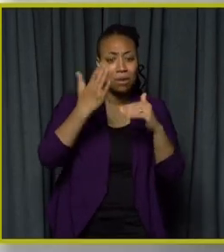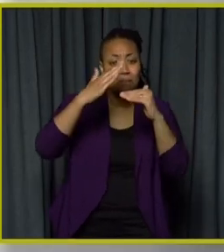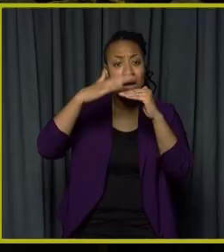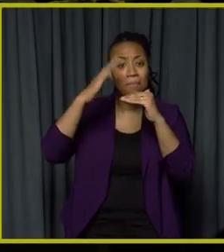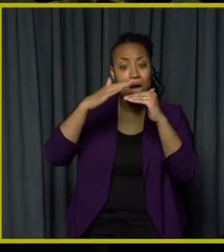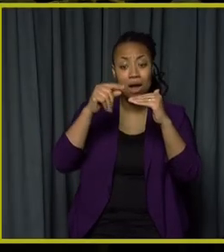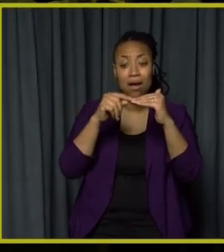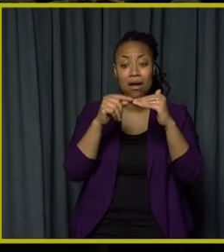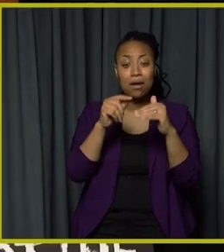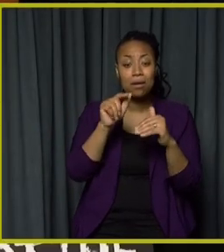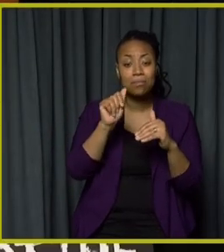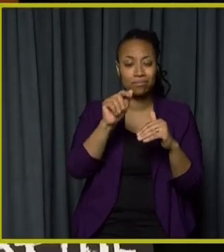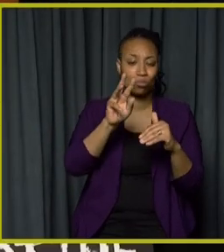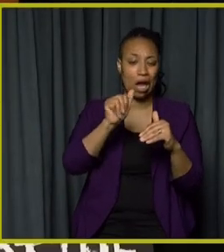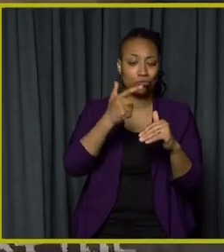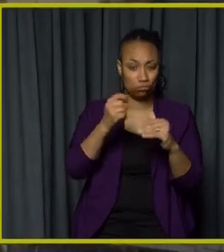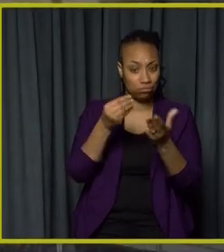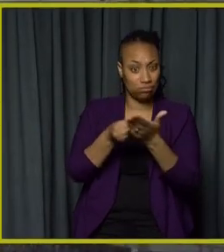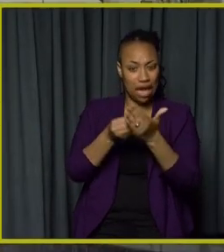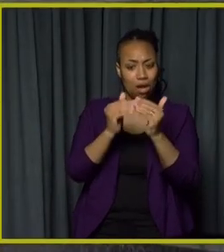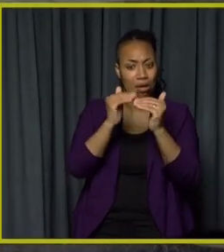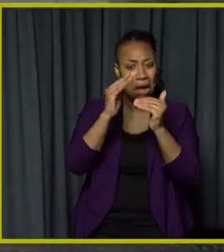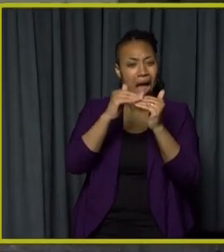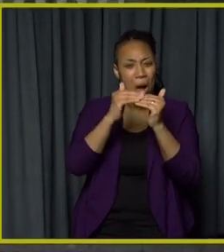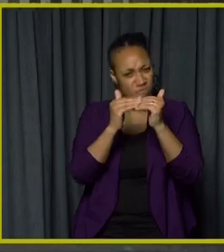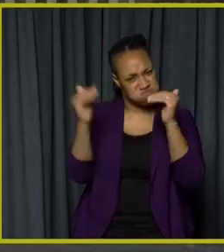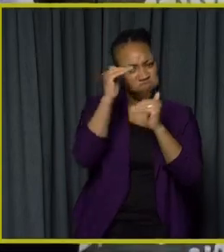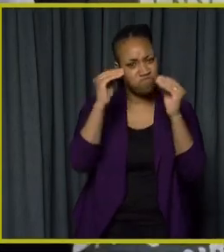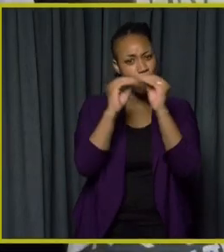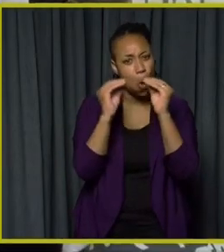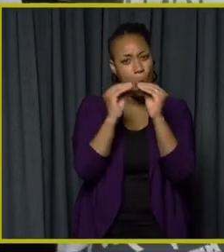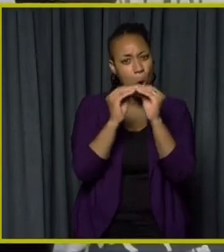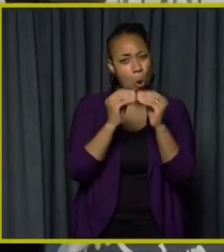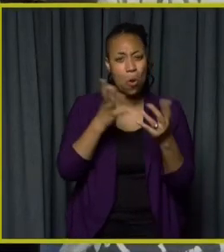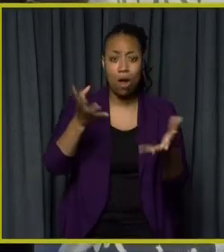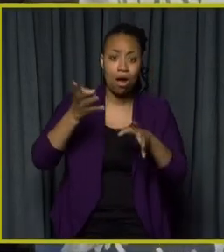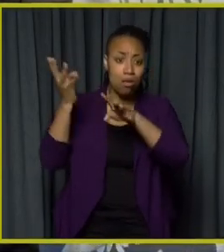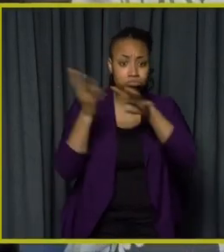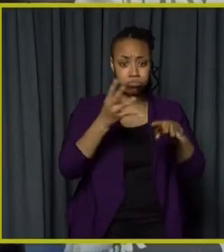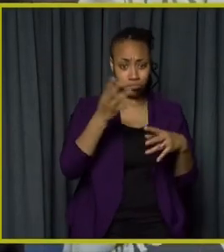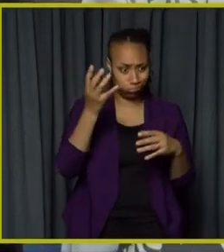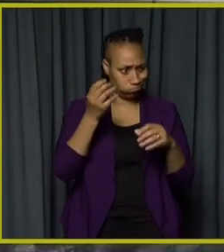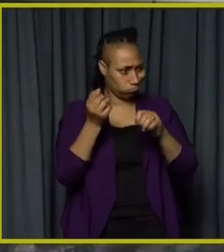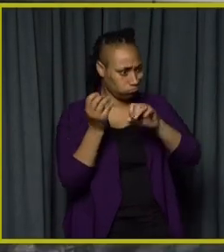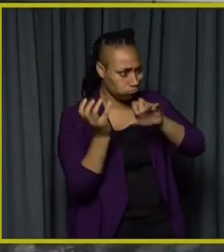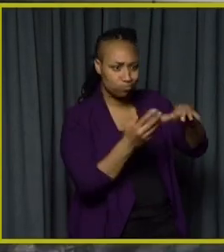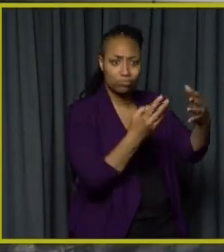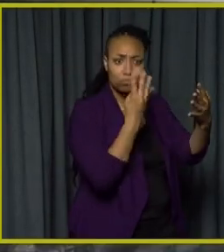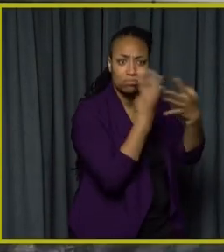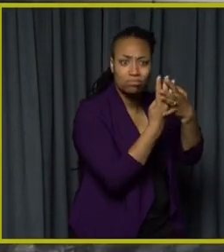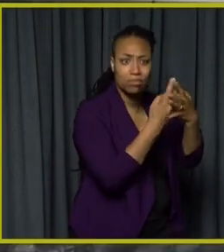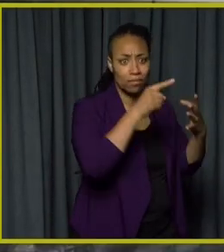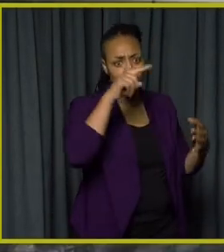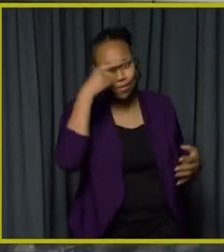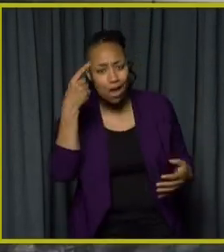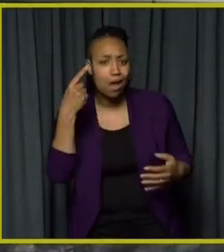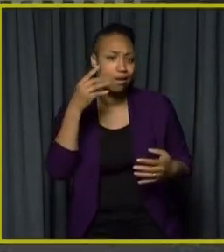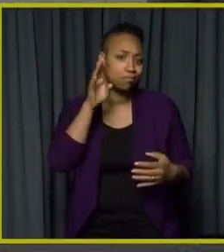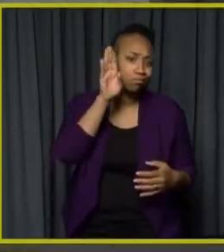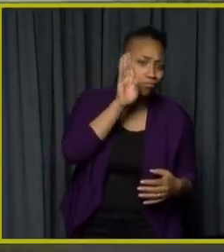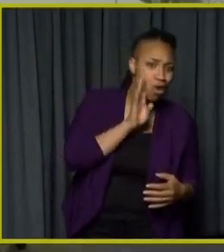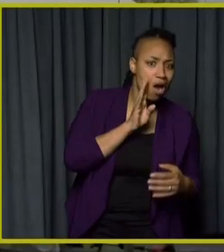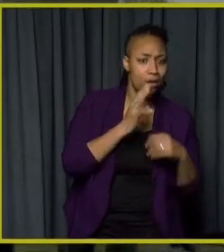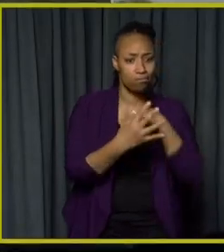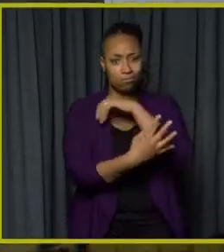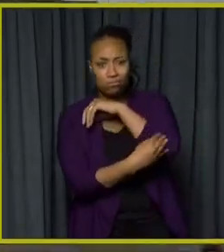wage. We demand an end to mass incarceration and the continuing inequalities of black, brown, and poor white people